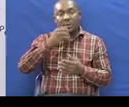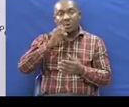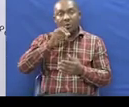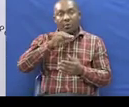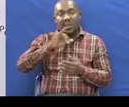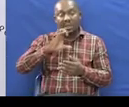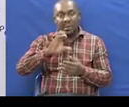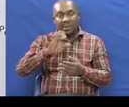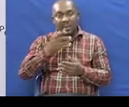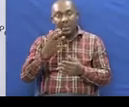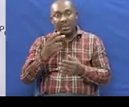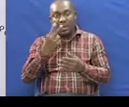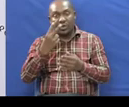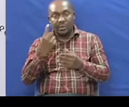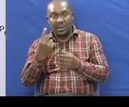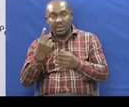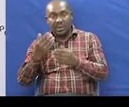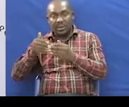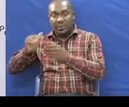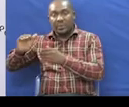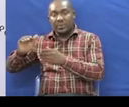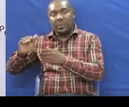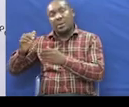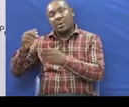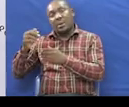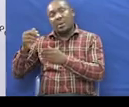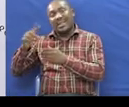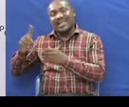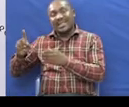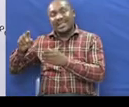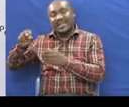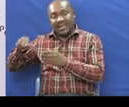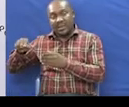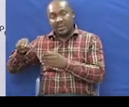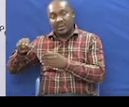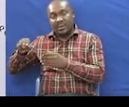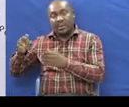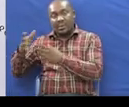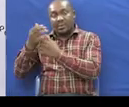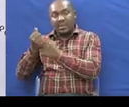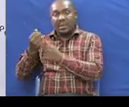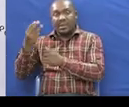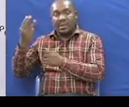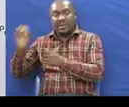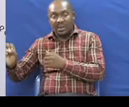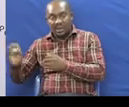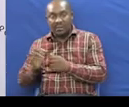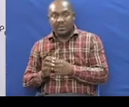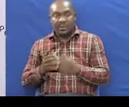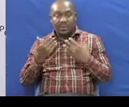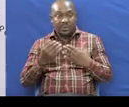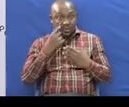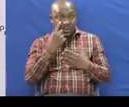zinc with atomic number of 30. We're going to see their electronic configuration, which will enable